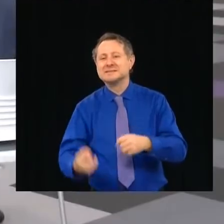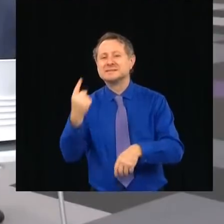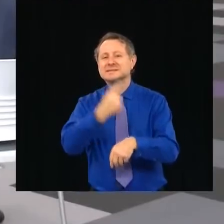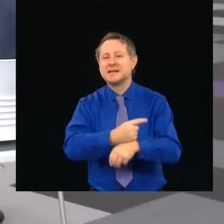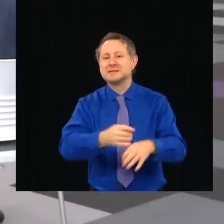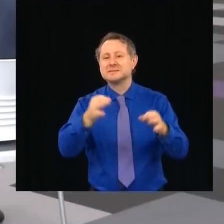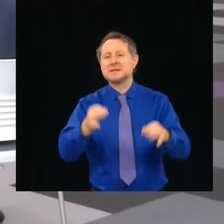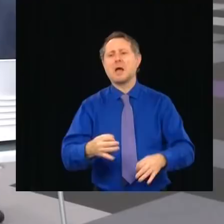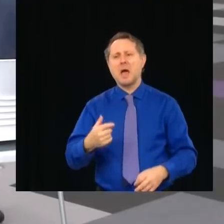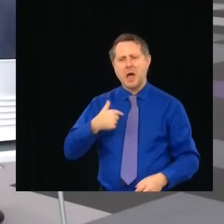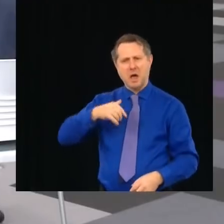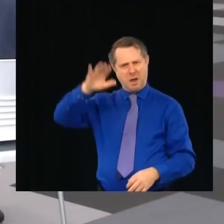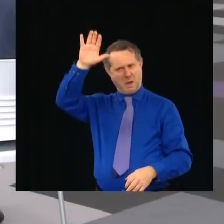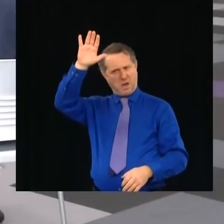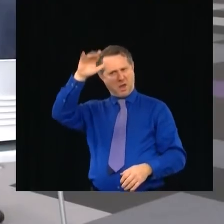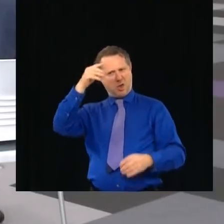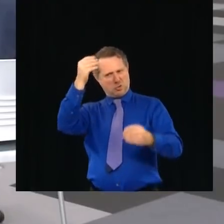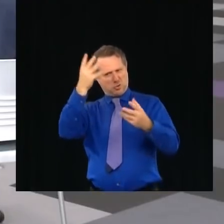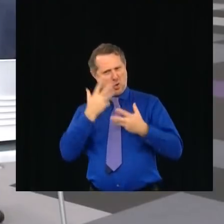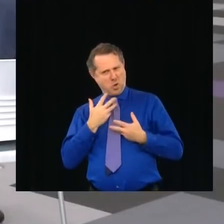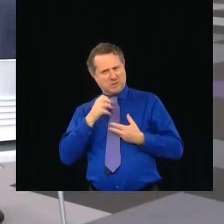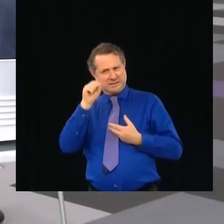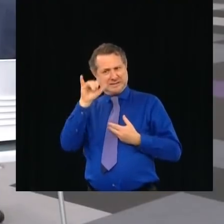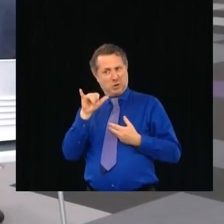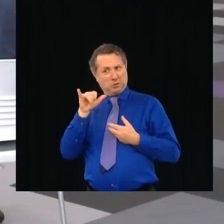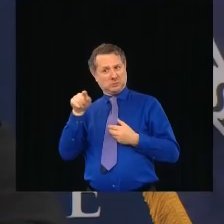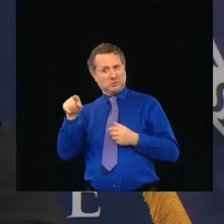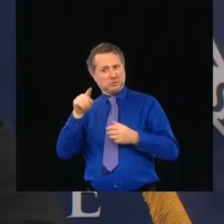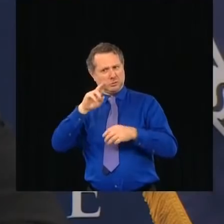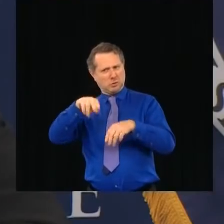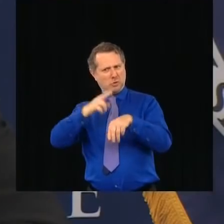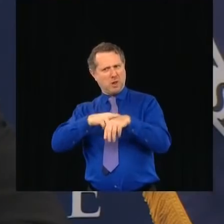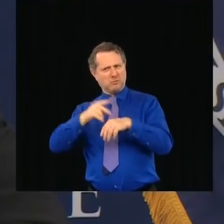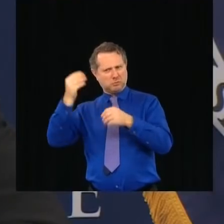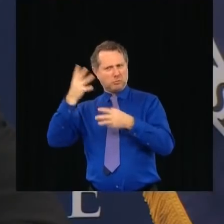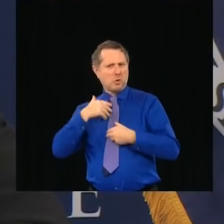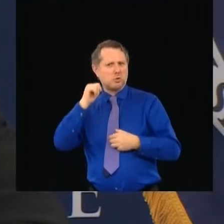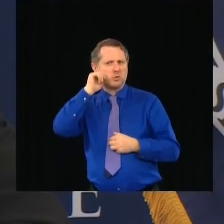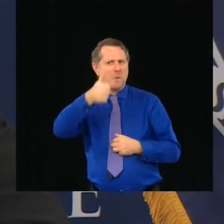Nationals, that's tomorrow. Well, they haven't communicated that to us, but,